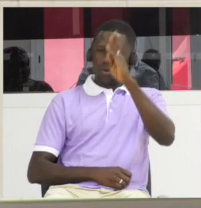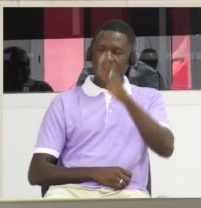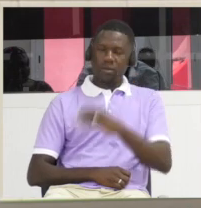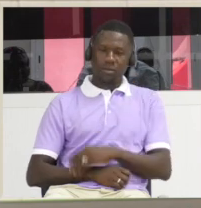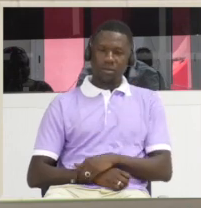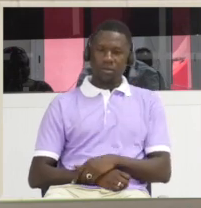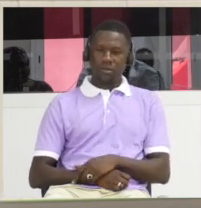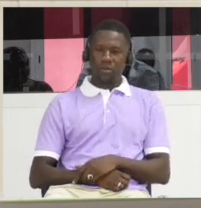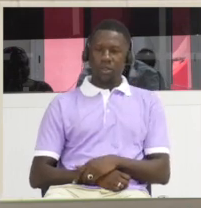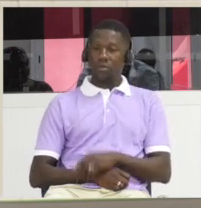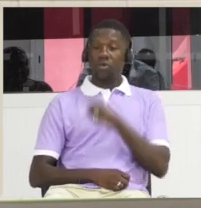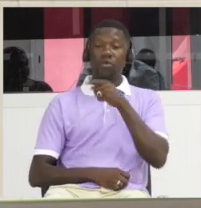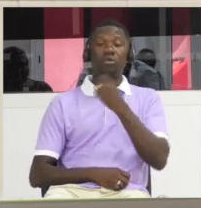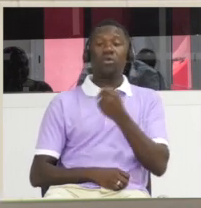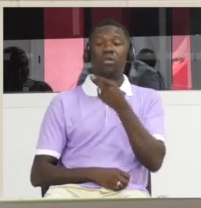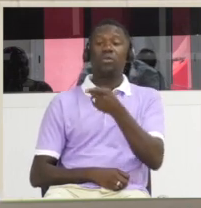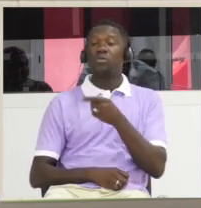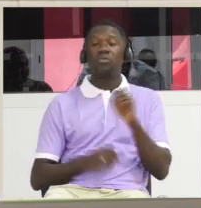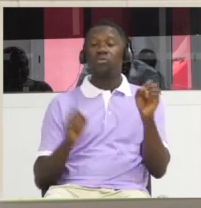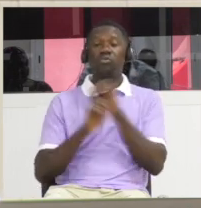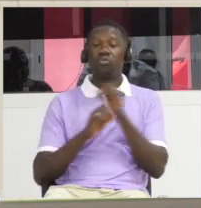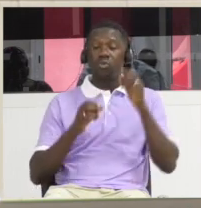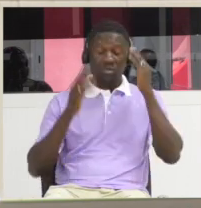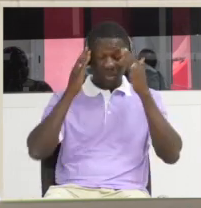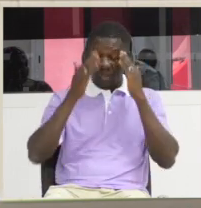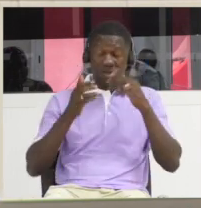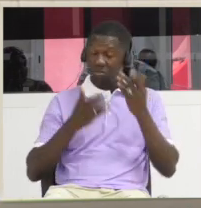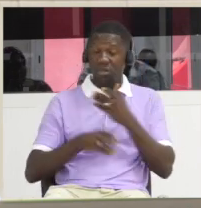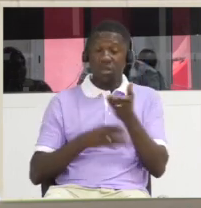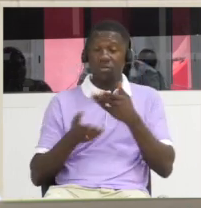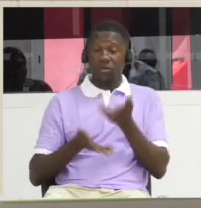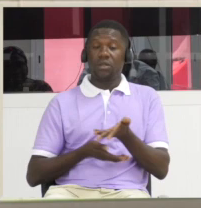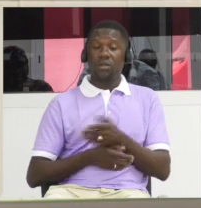because this was no business of his. And